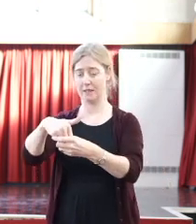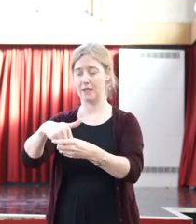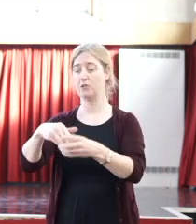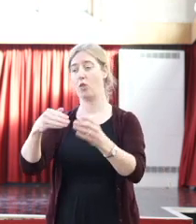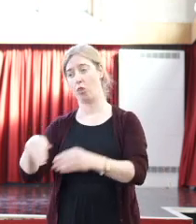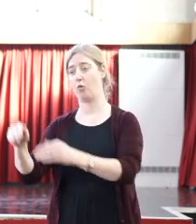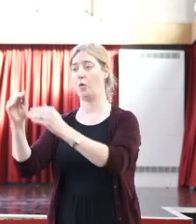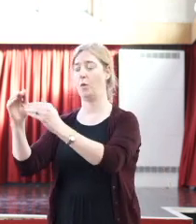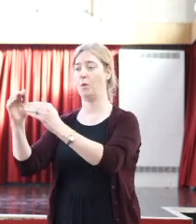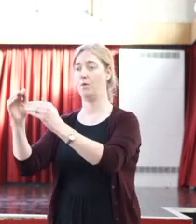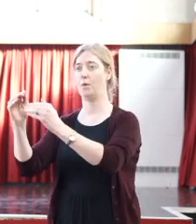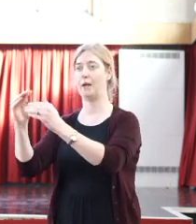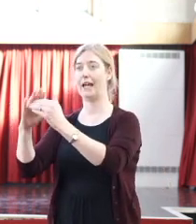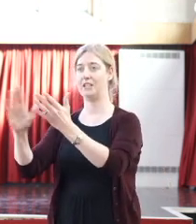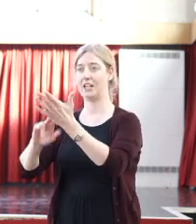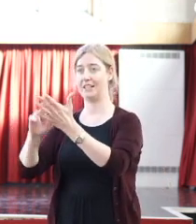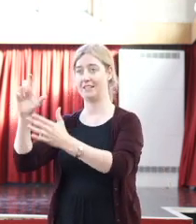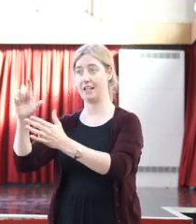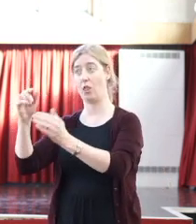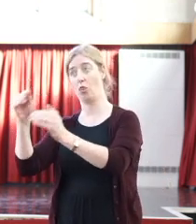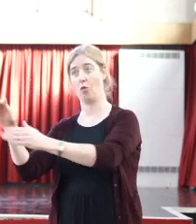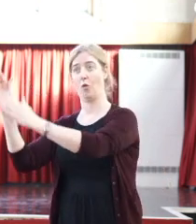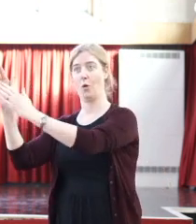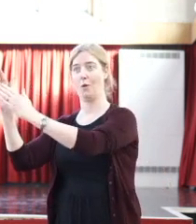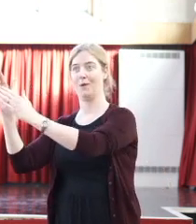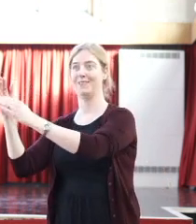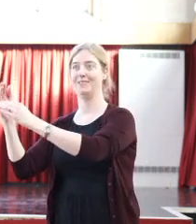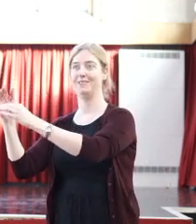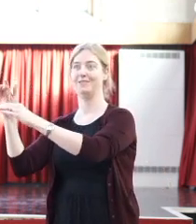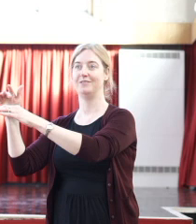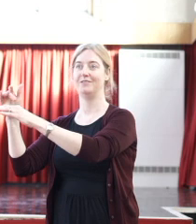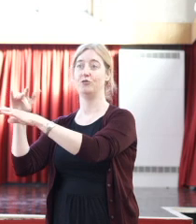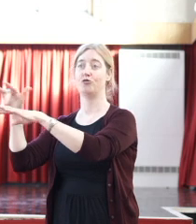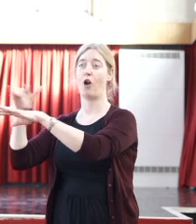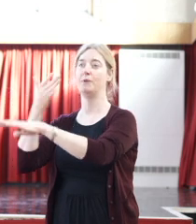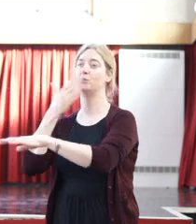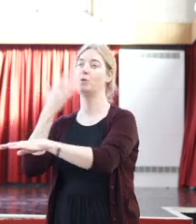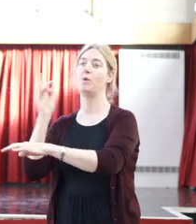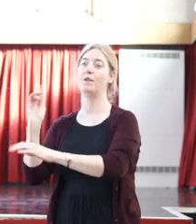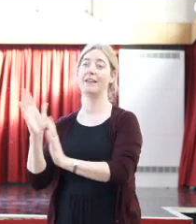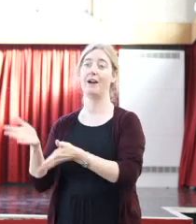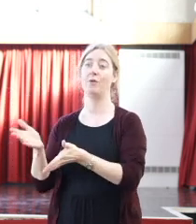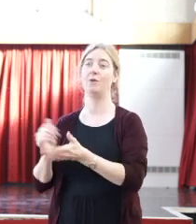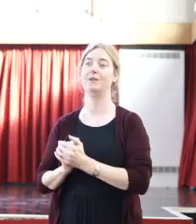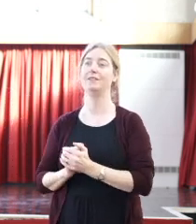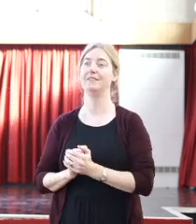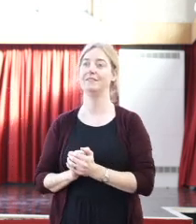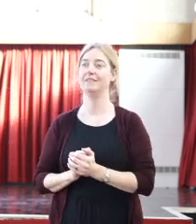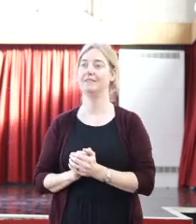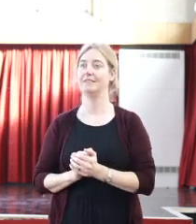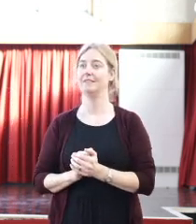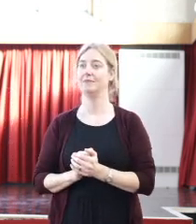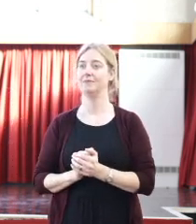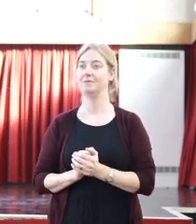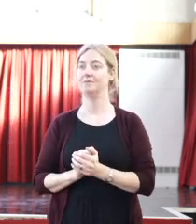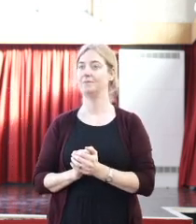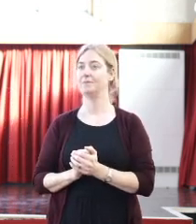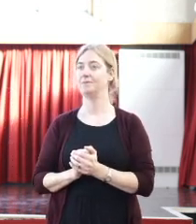program, into our HNC qualification, and is now in the first year at drama school. It's a truly inspiring